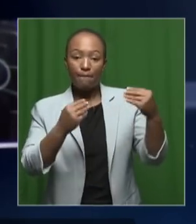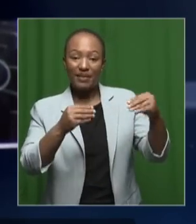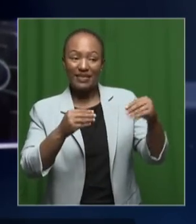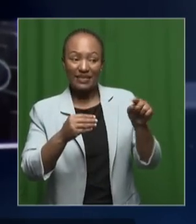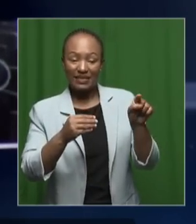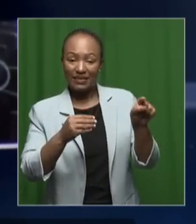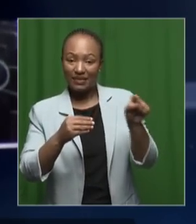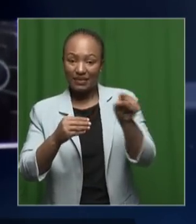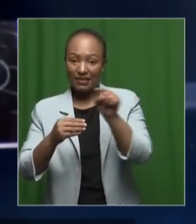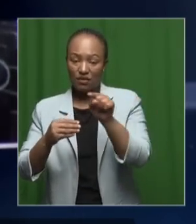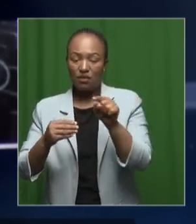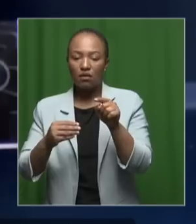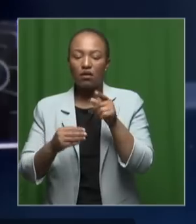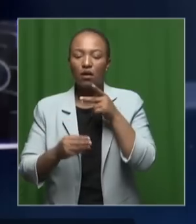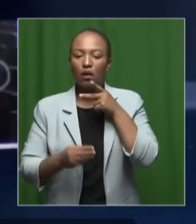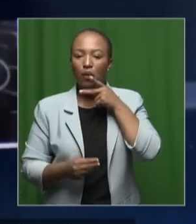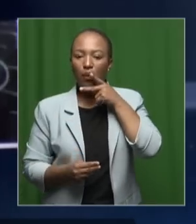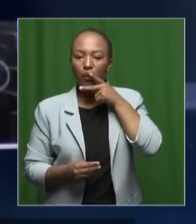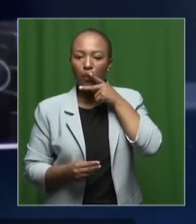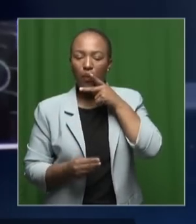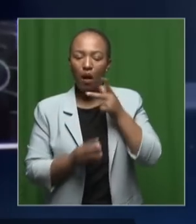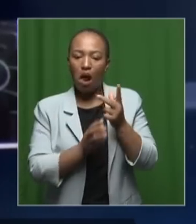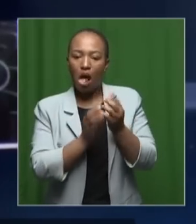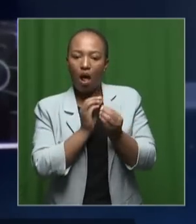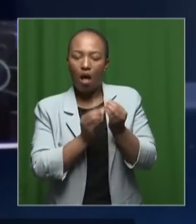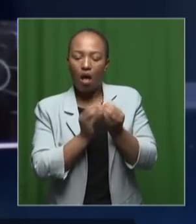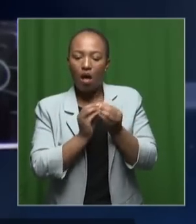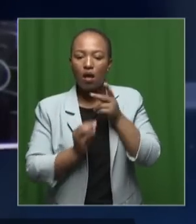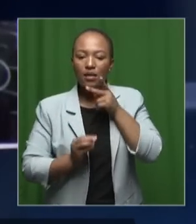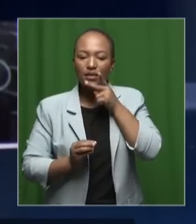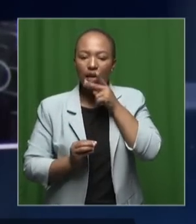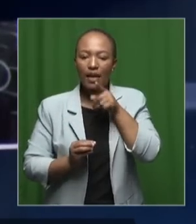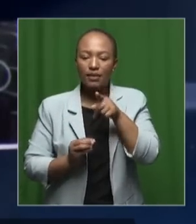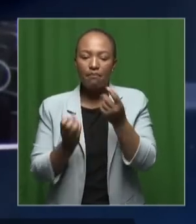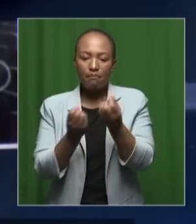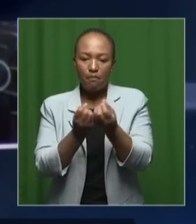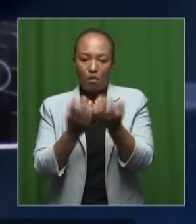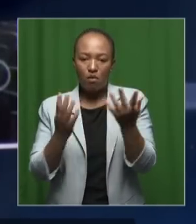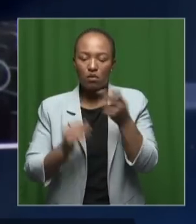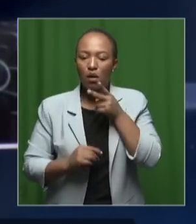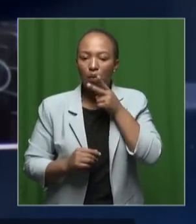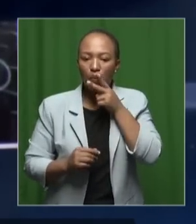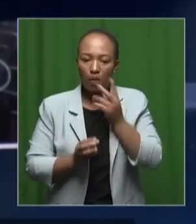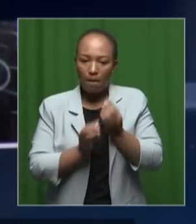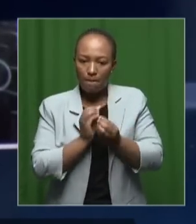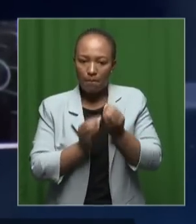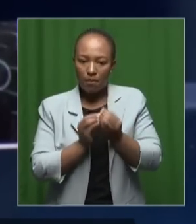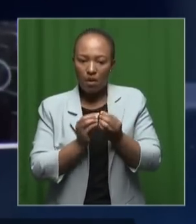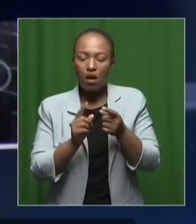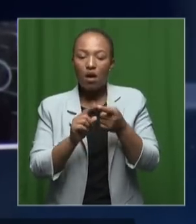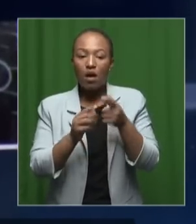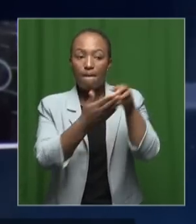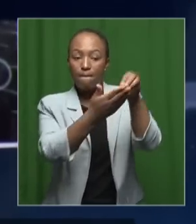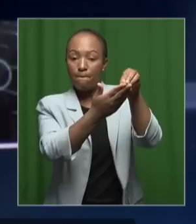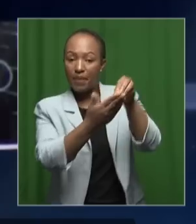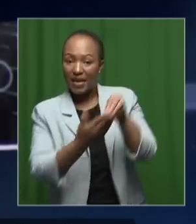running producing cigarettes in the country, but most of it is being actually bring into the country illegally through